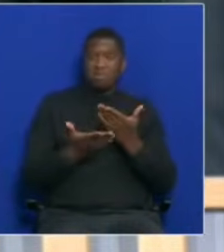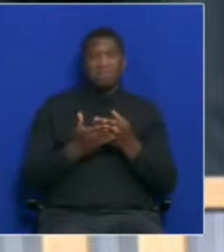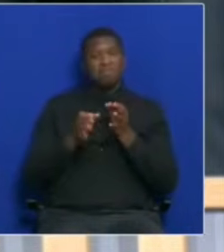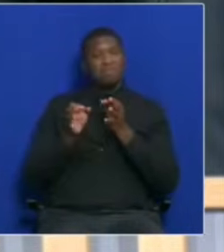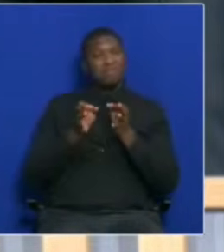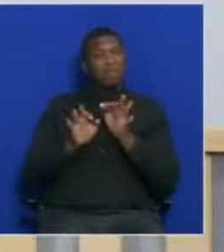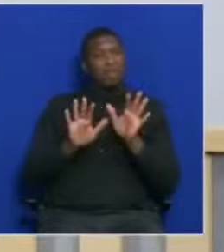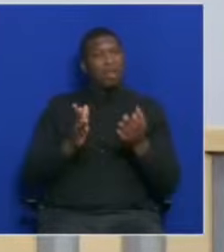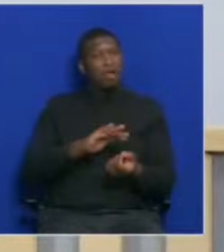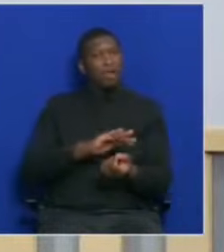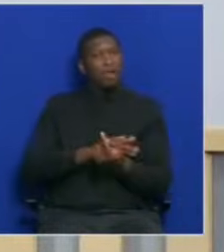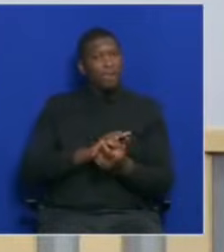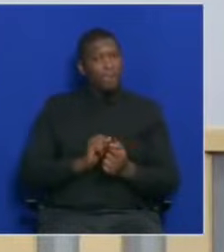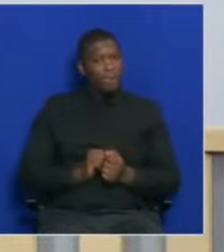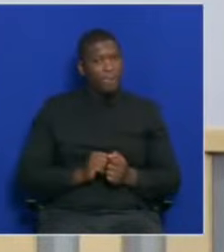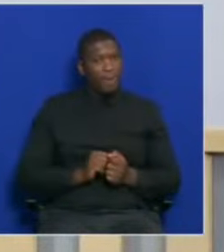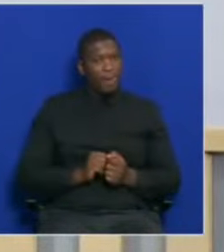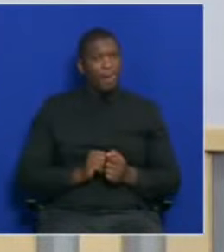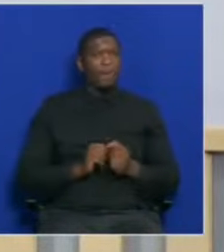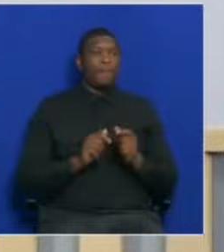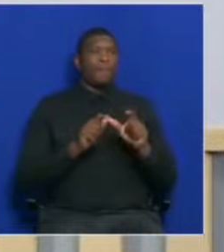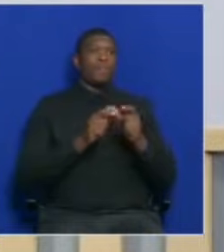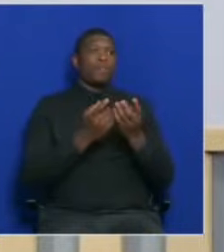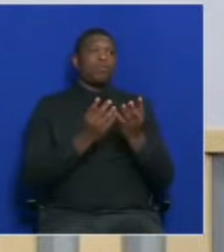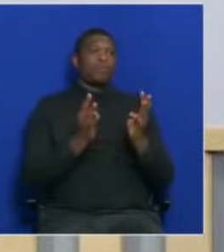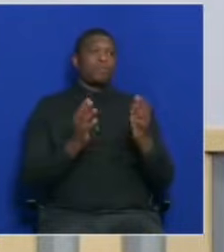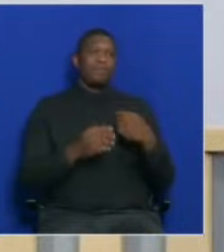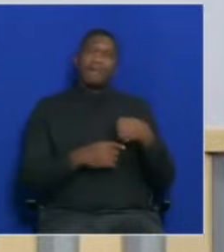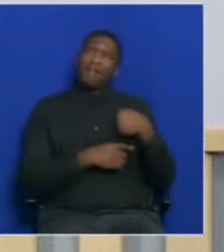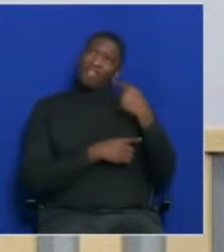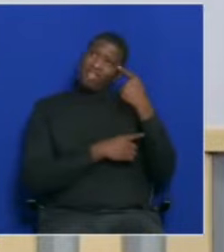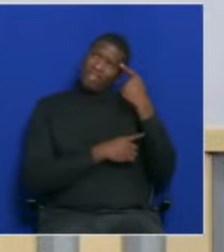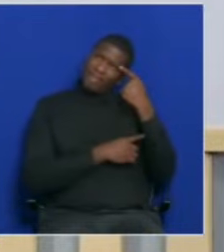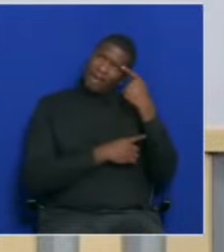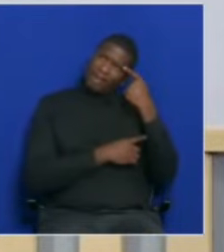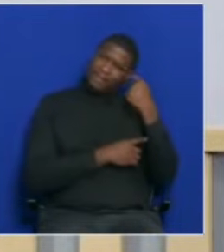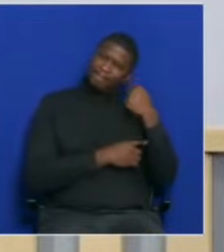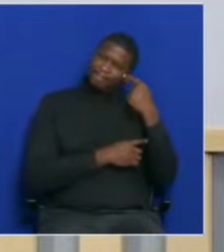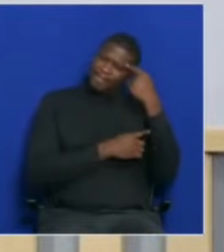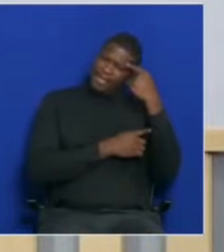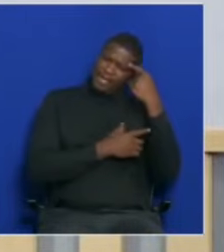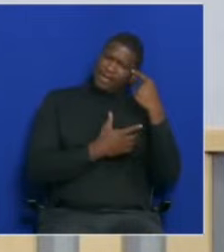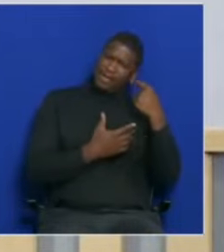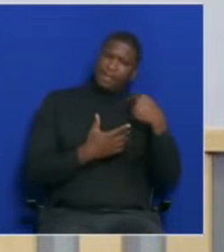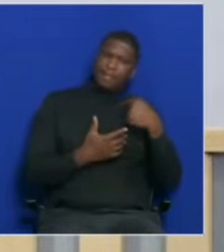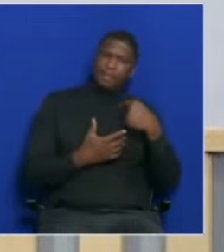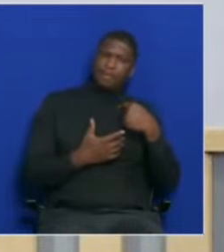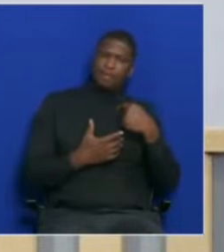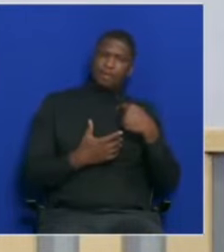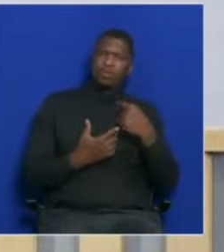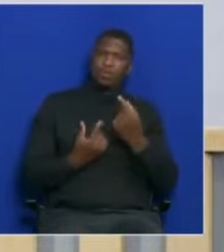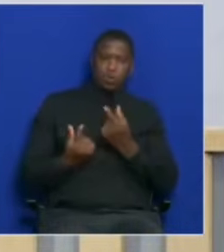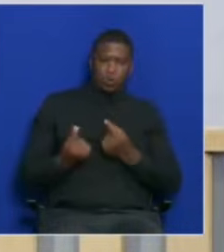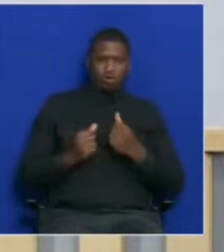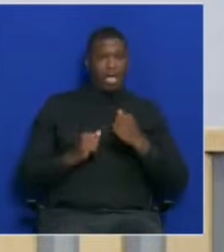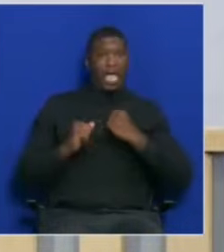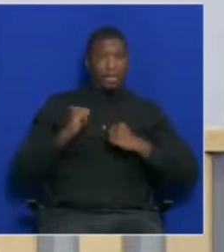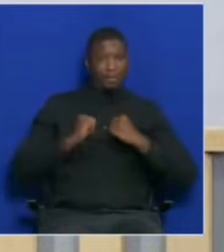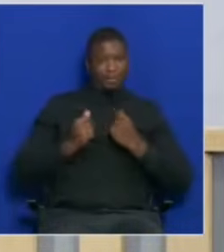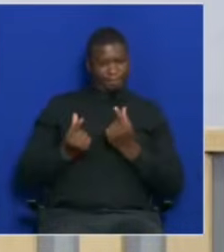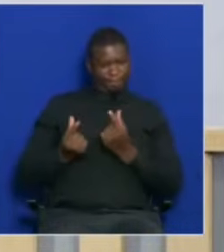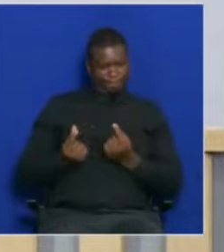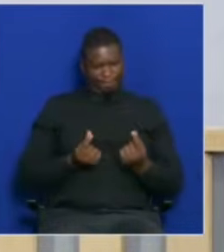Yeah. Commissioners, I think my actions at the time were mainly based also on my discussion